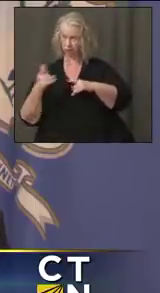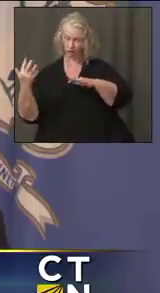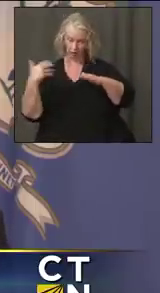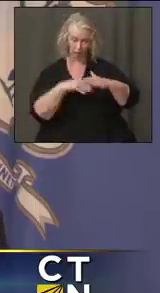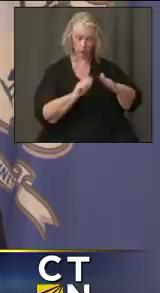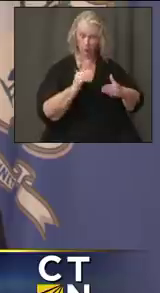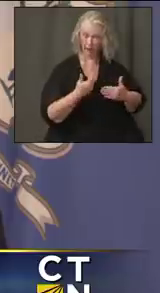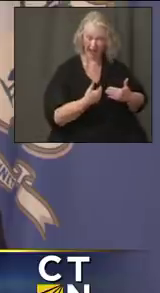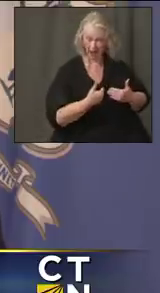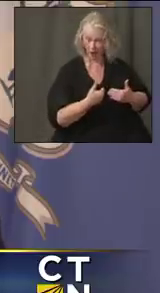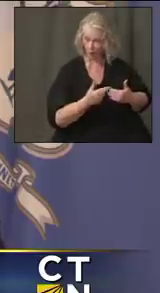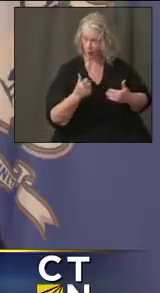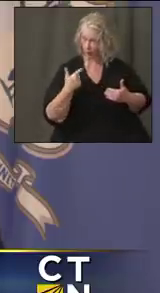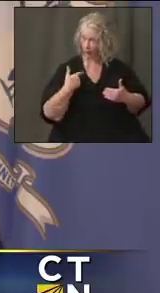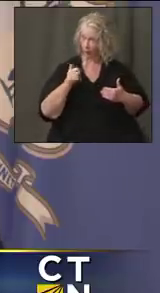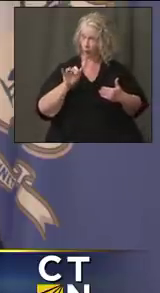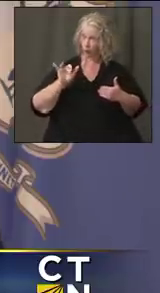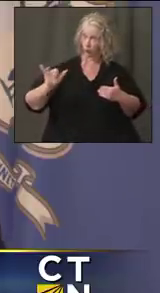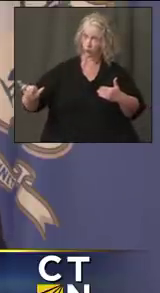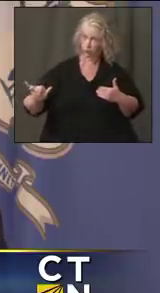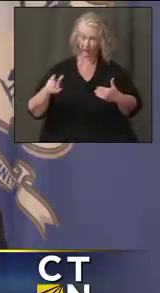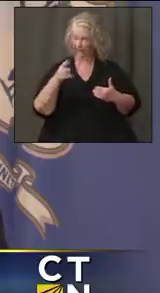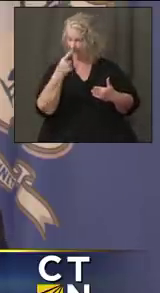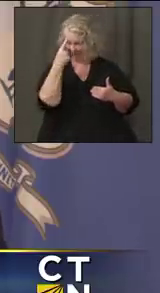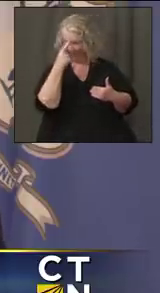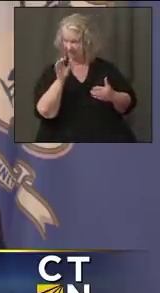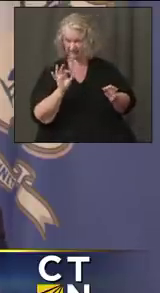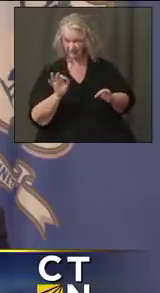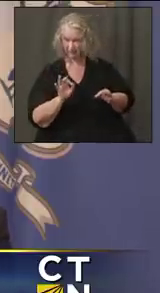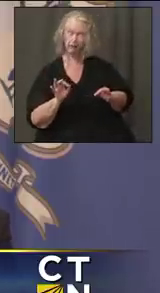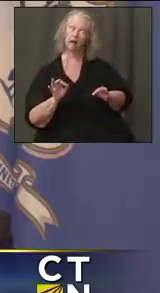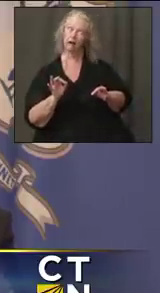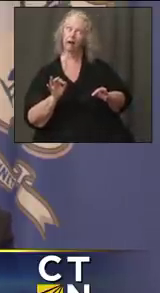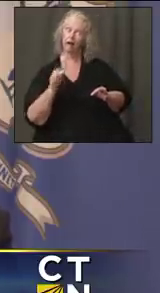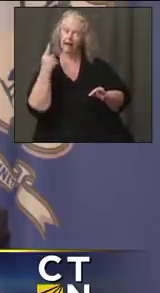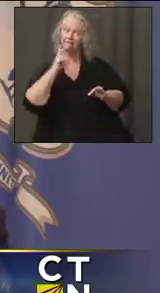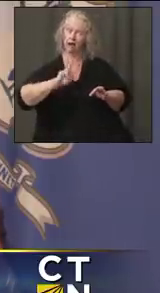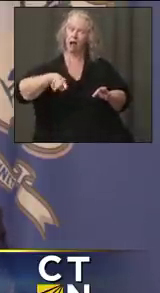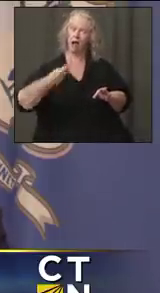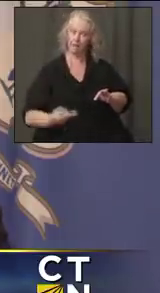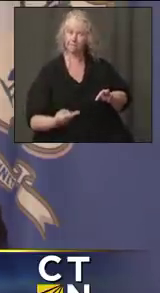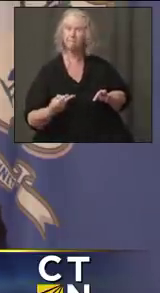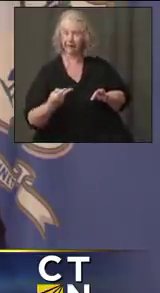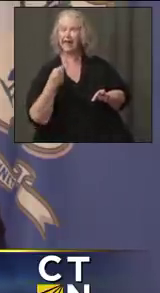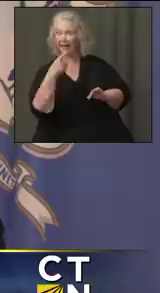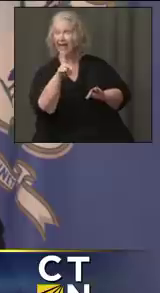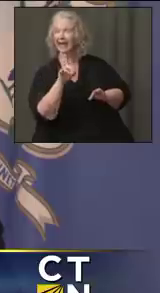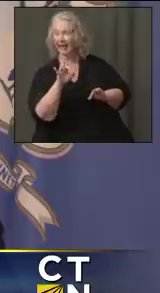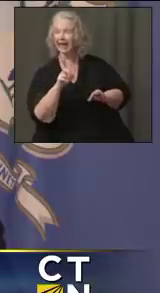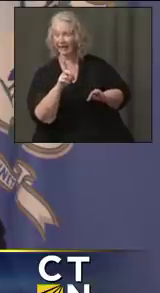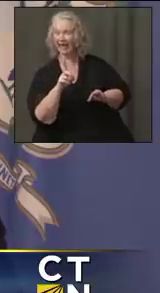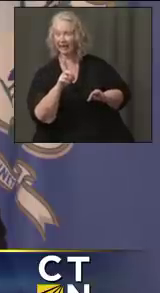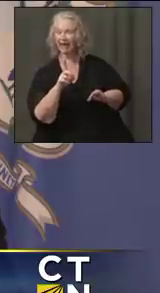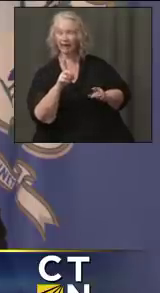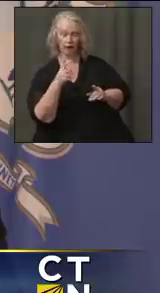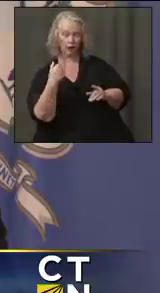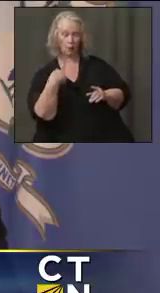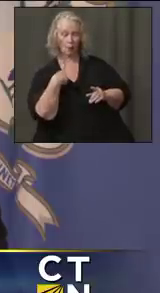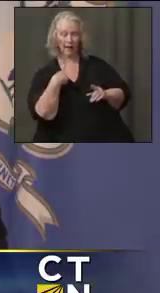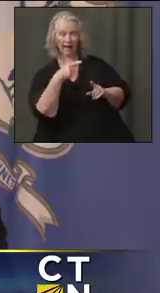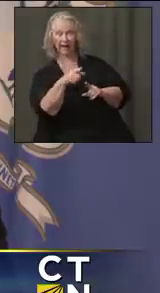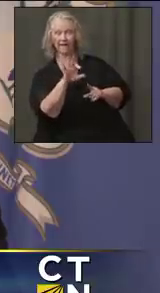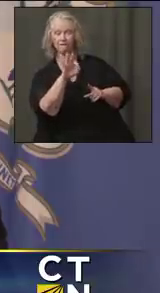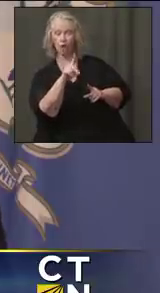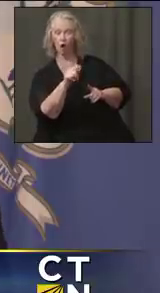our state? He doesn't think that would have great value. He thought it had value when the shoe was on the other foot, and Florida was